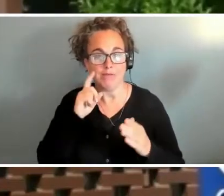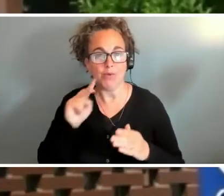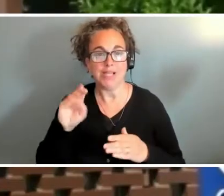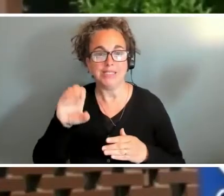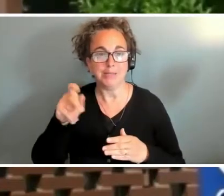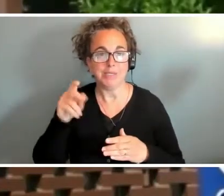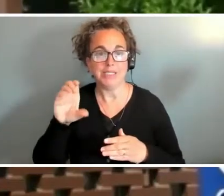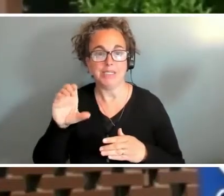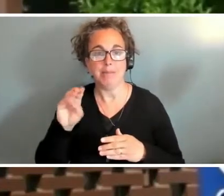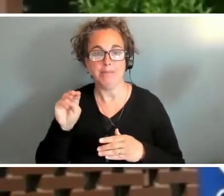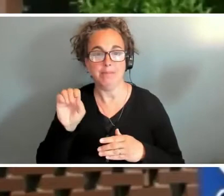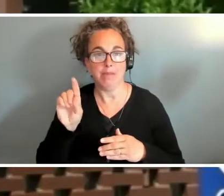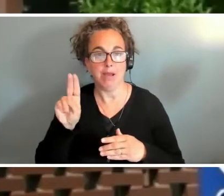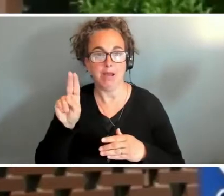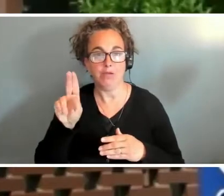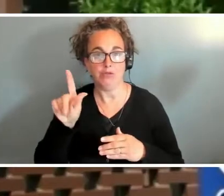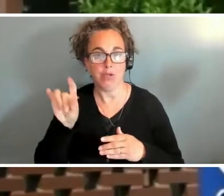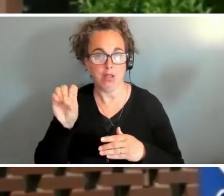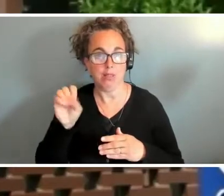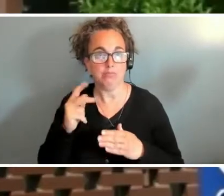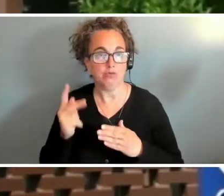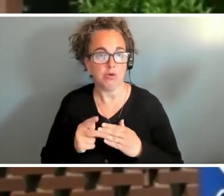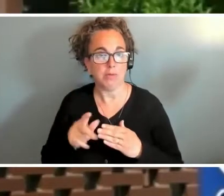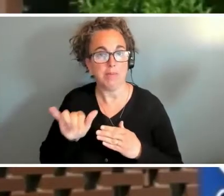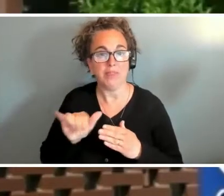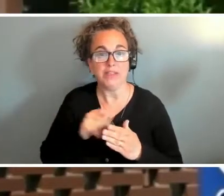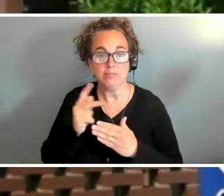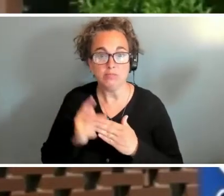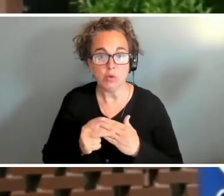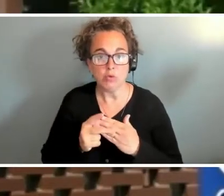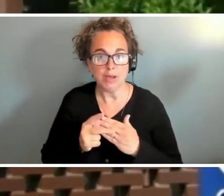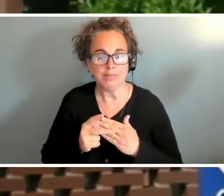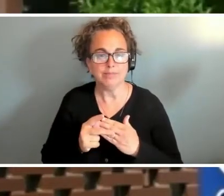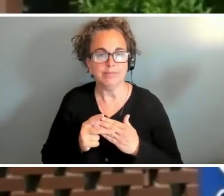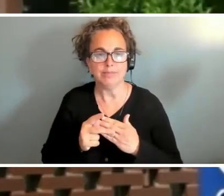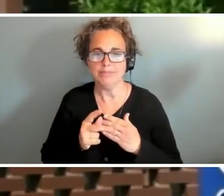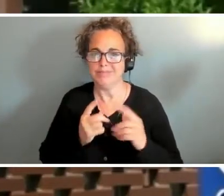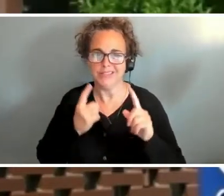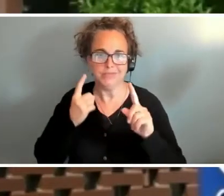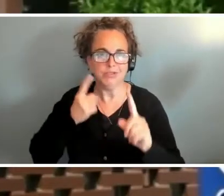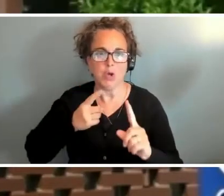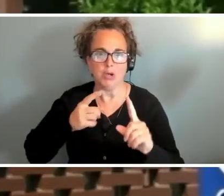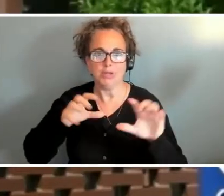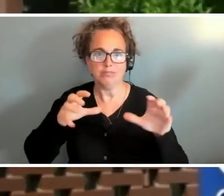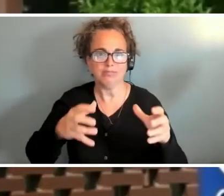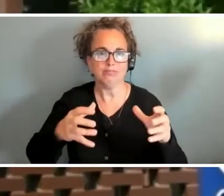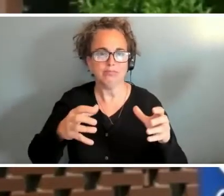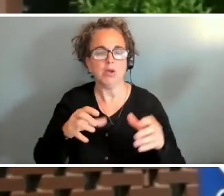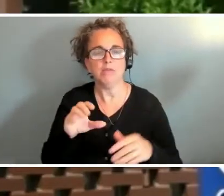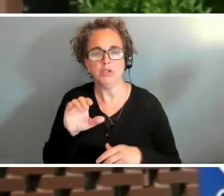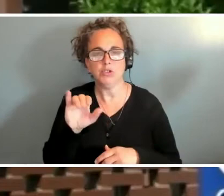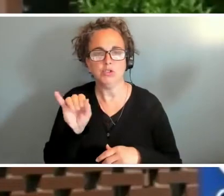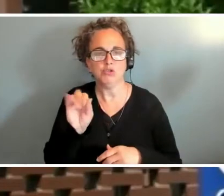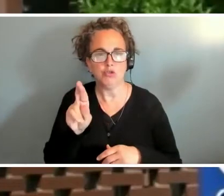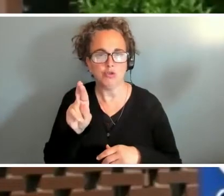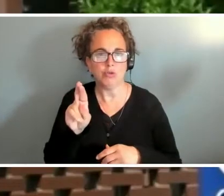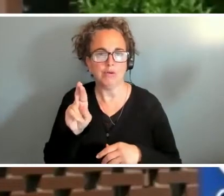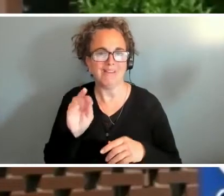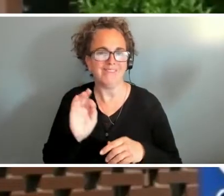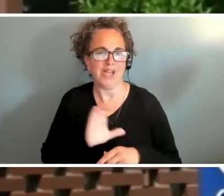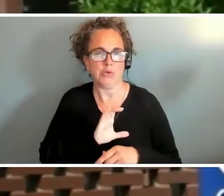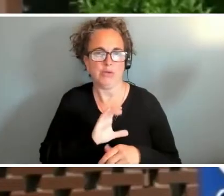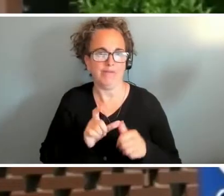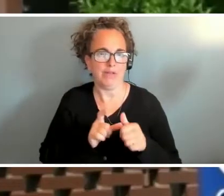Modular Program. This program, historically with a target audience of junior faculty within the first 5 years of